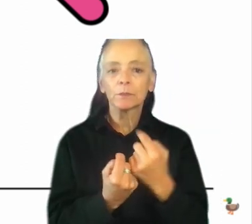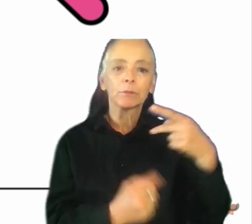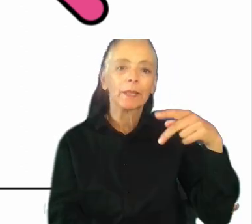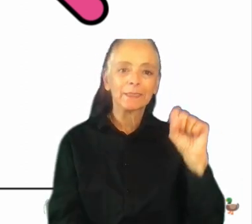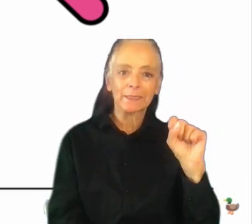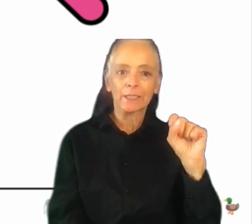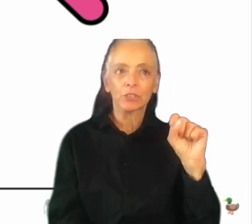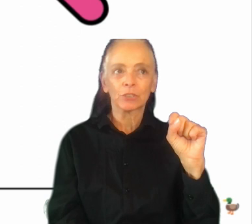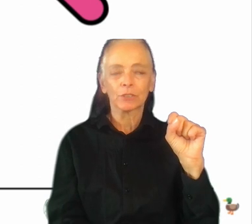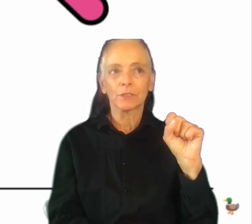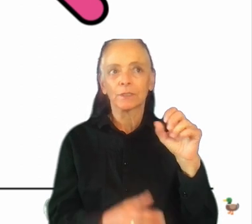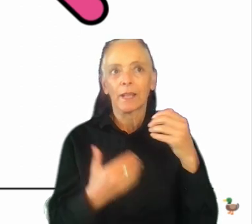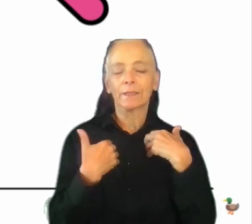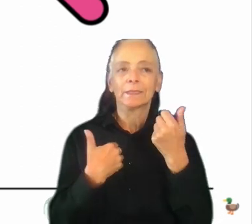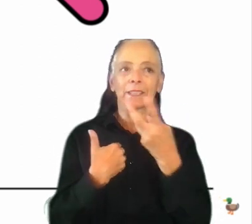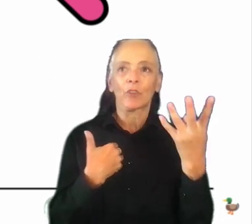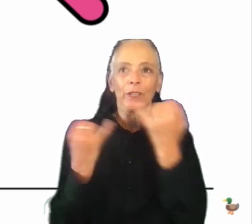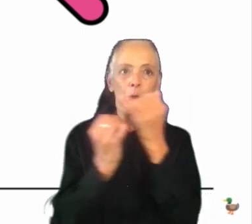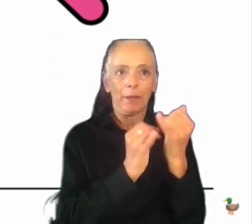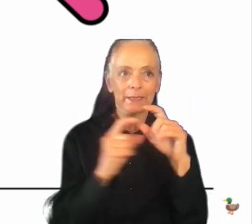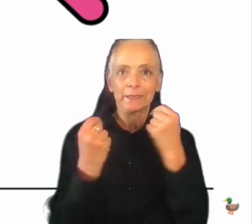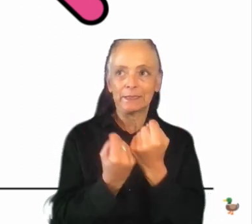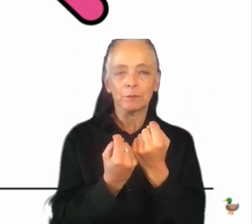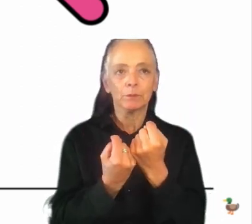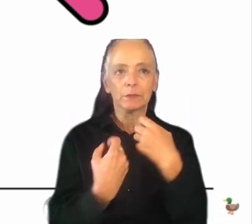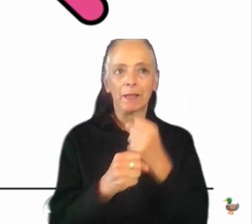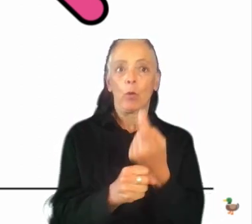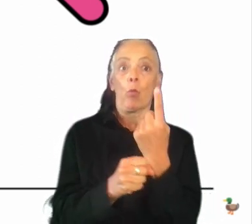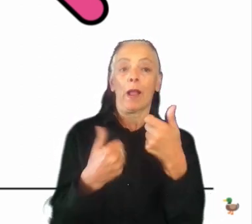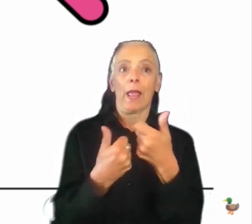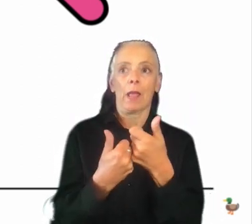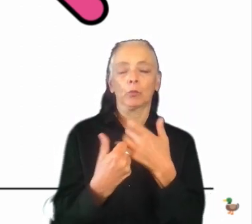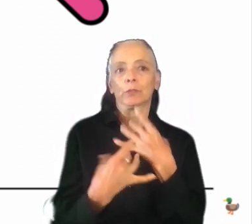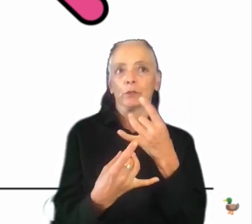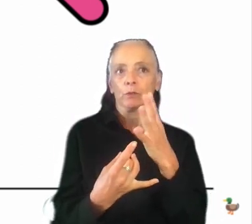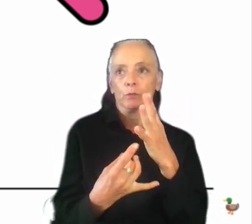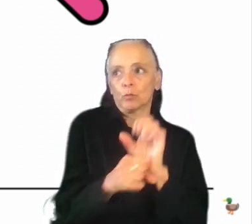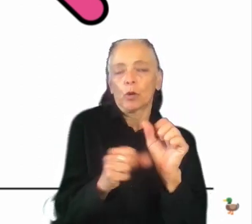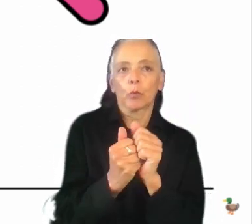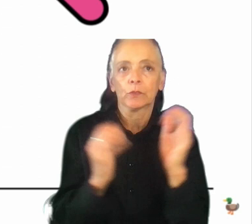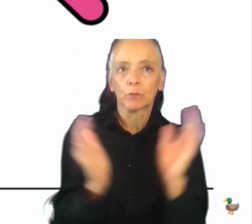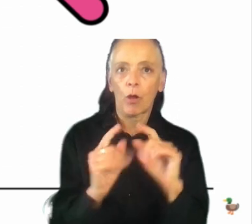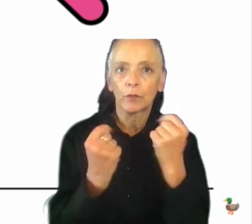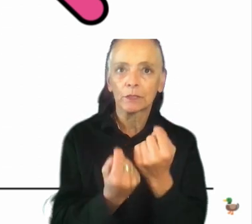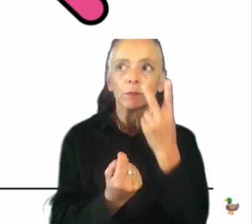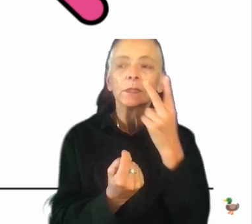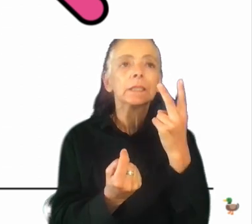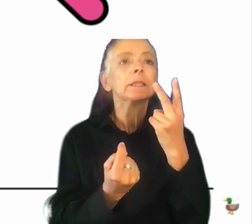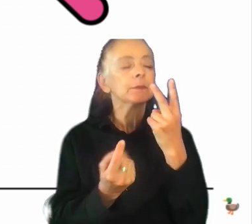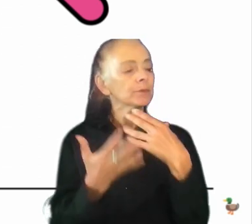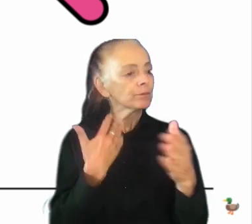number of indie teams to create a single game and it was really exciting to work with those small teams and see the impacts that user research can have even on small